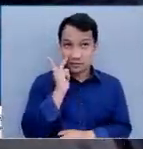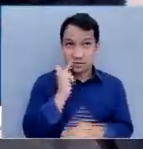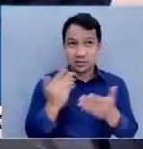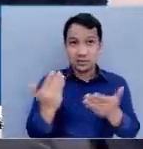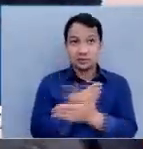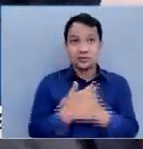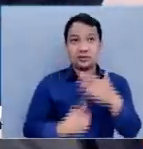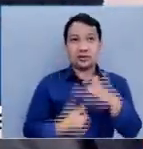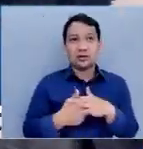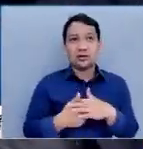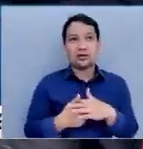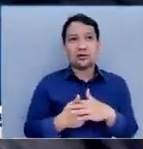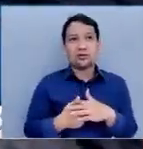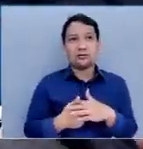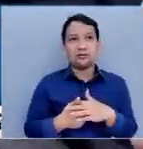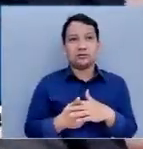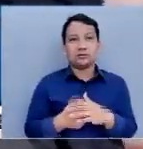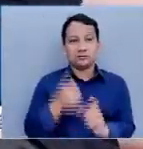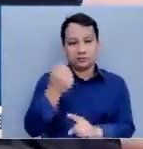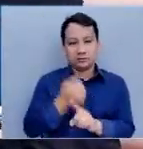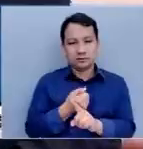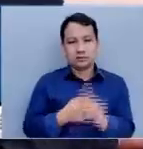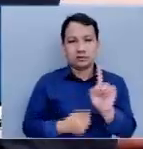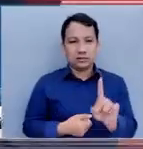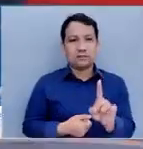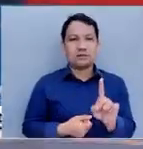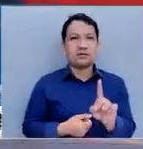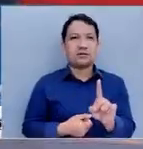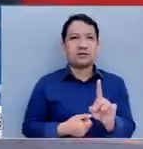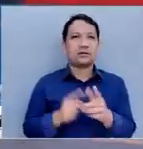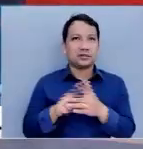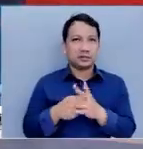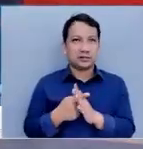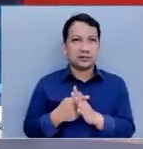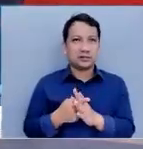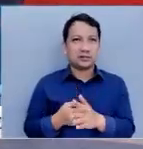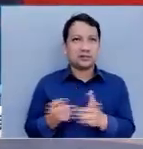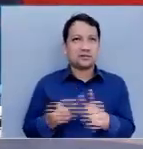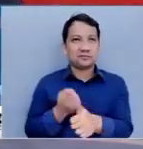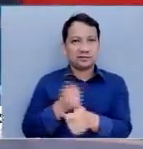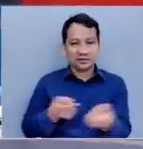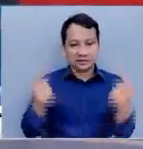kantang yan. September 1. Yes. Oh, yan. Actually, nauna tayo dito.